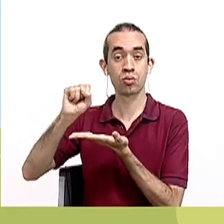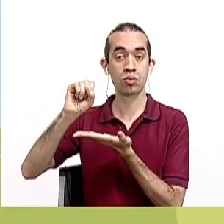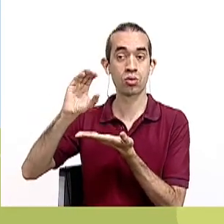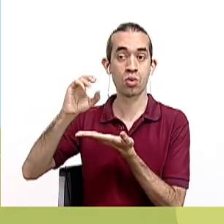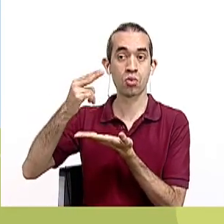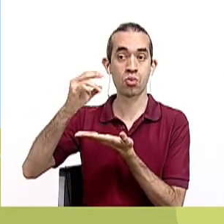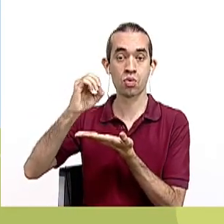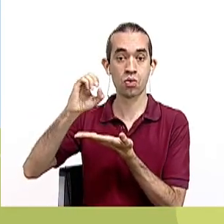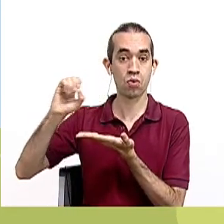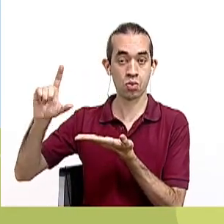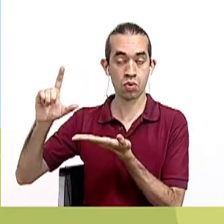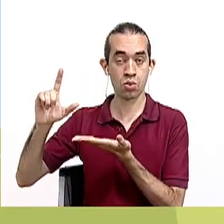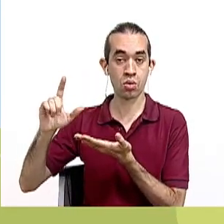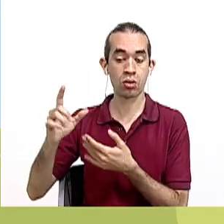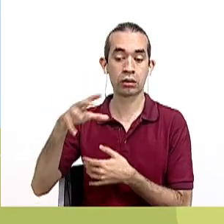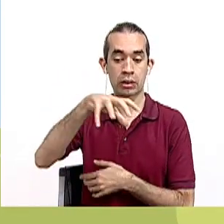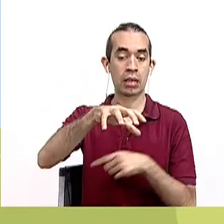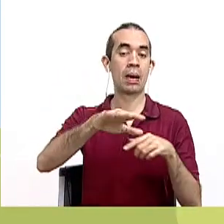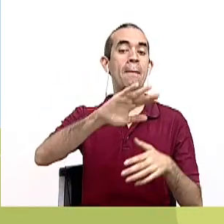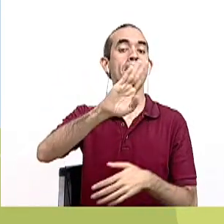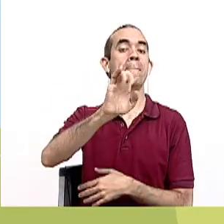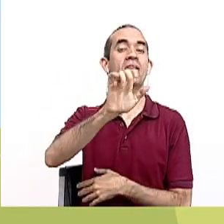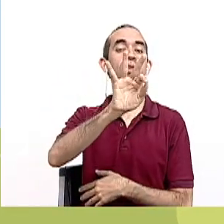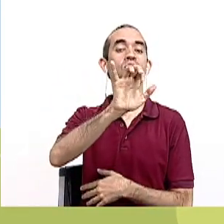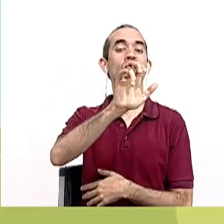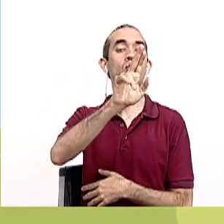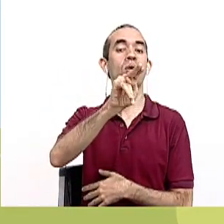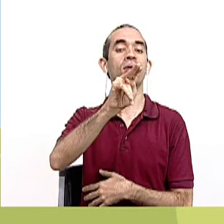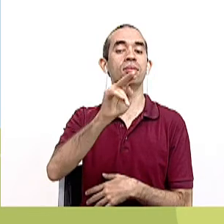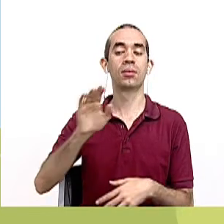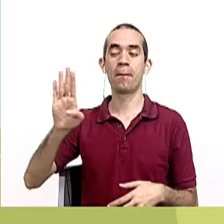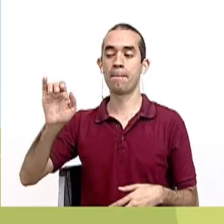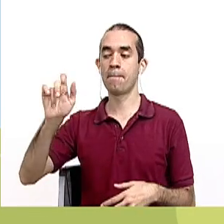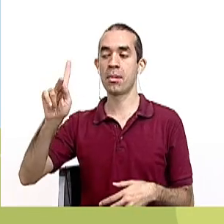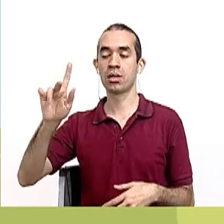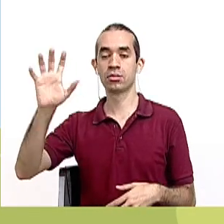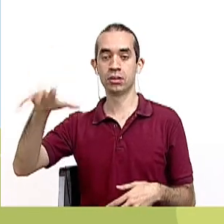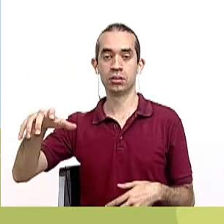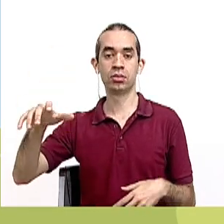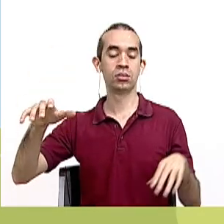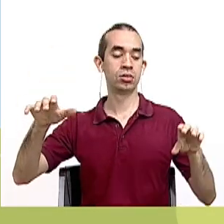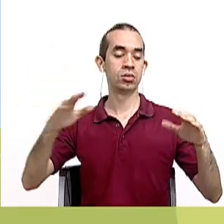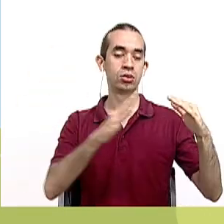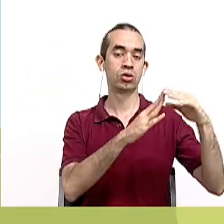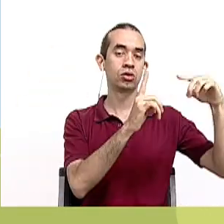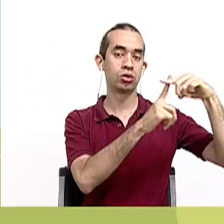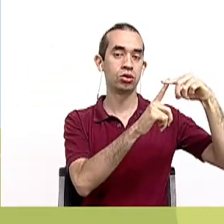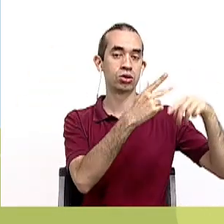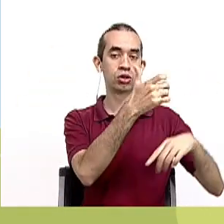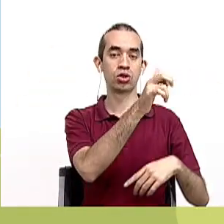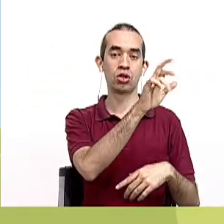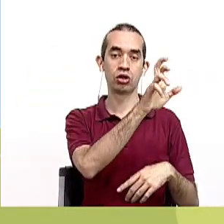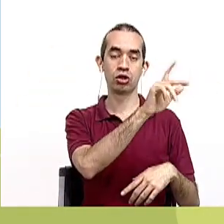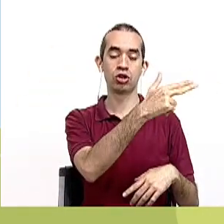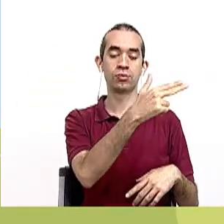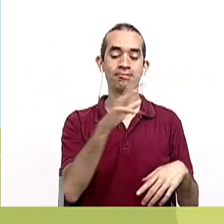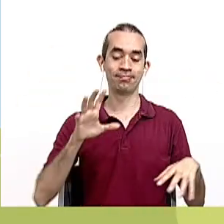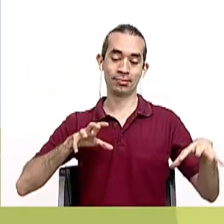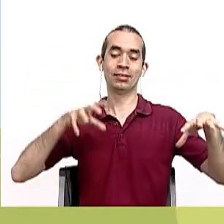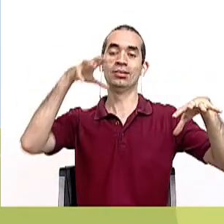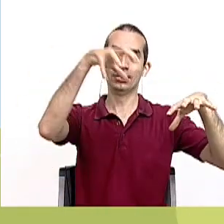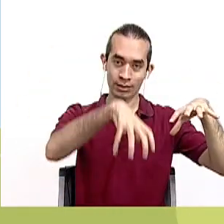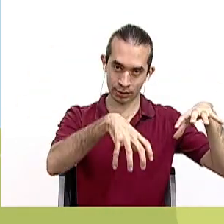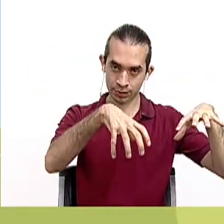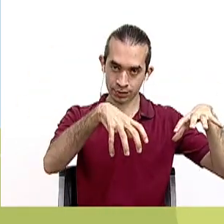the bank and the church. So remember that this is the school. So here you have the school, the